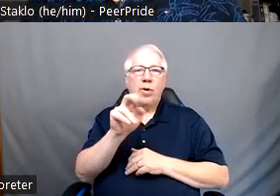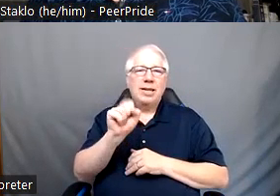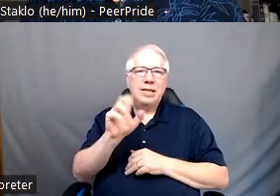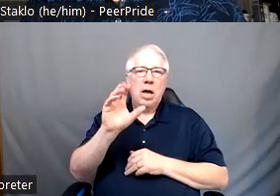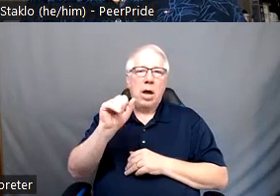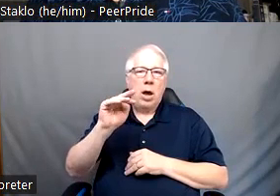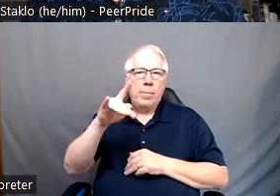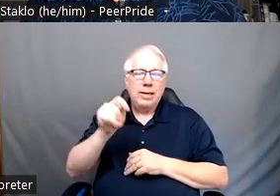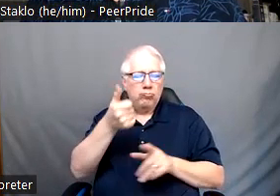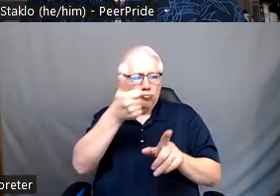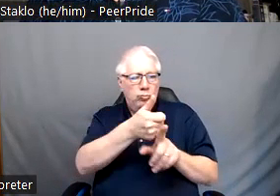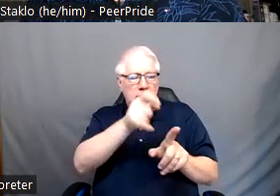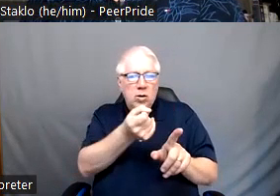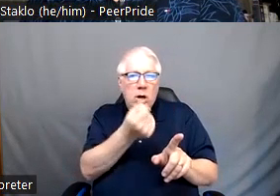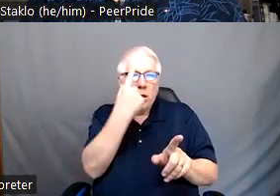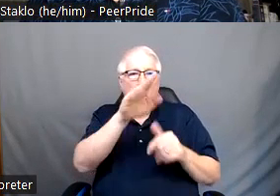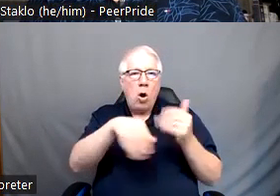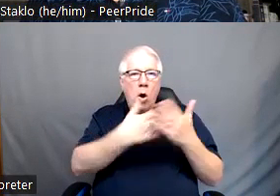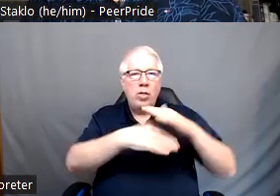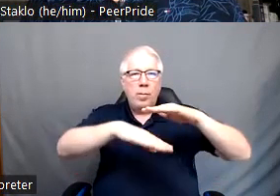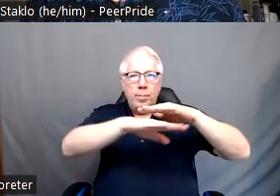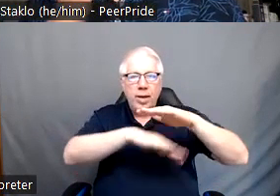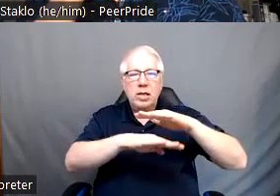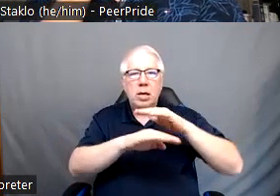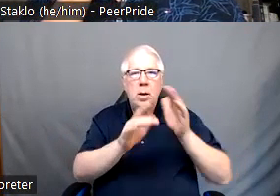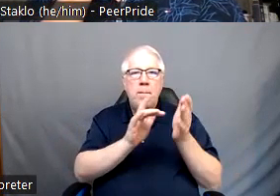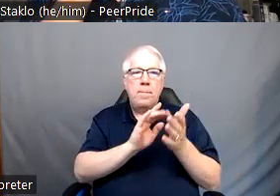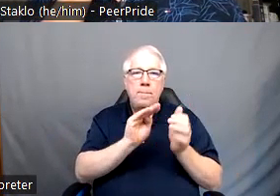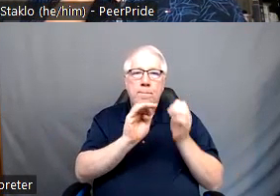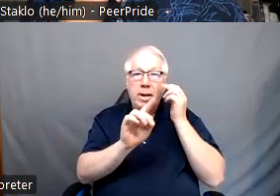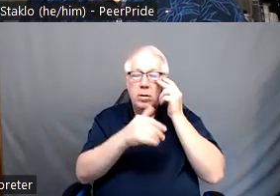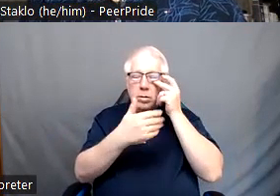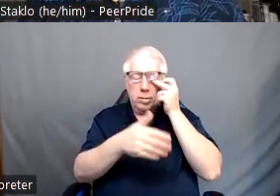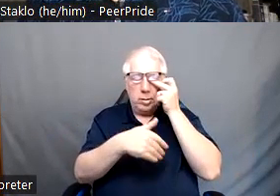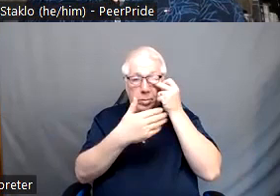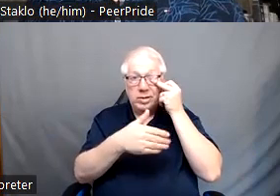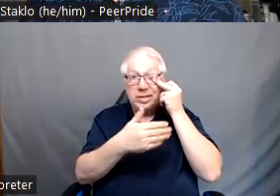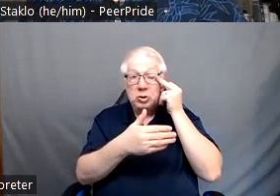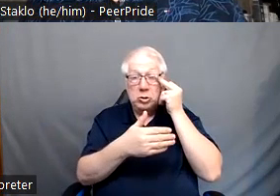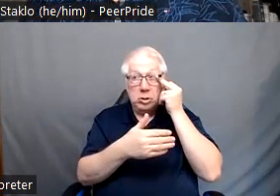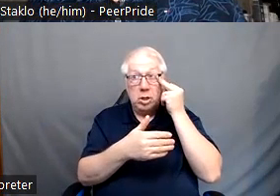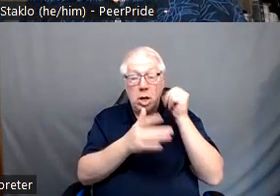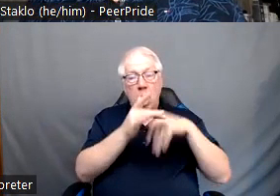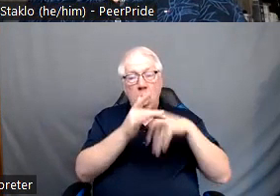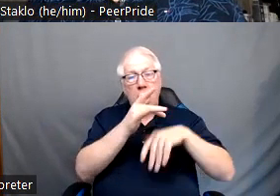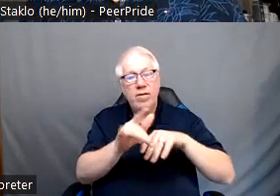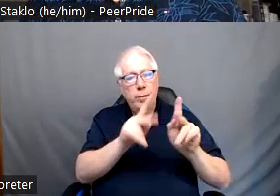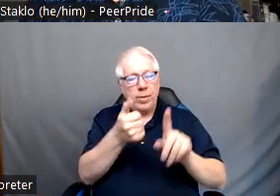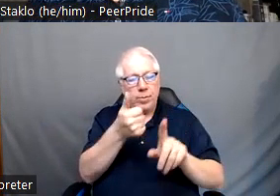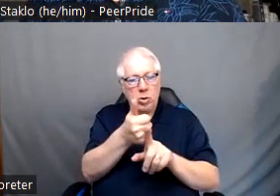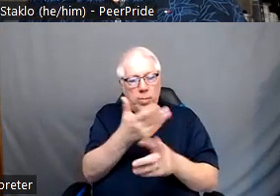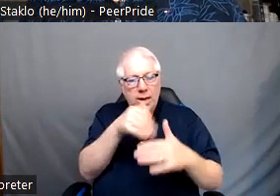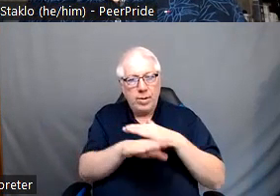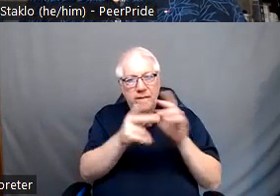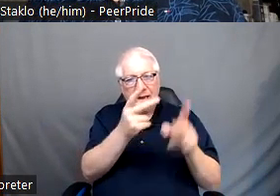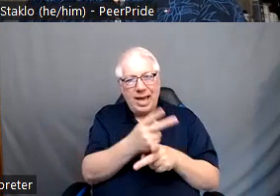kind of have to have understanding of all the basic medical procedures available to folks who might be coming into your